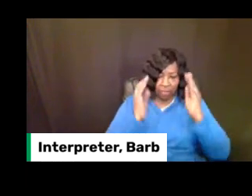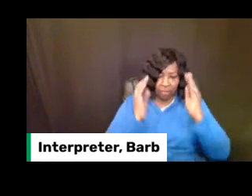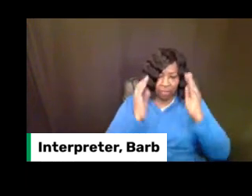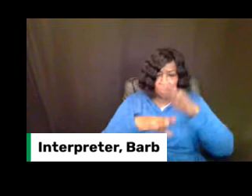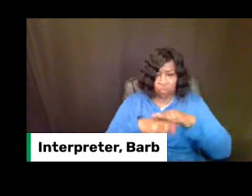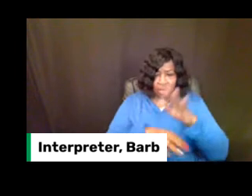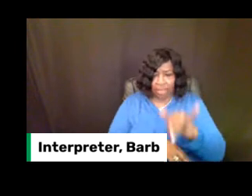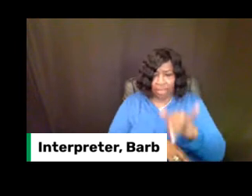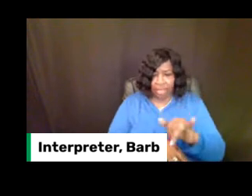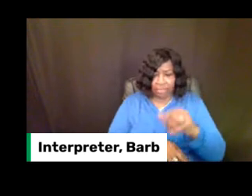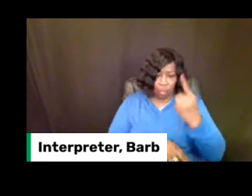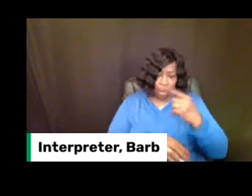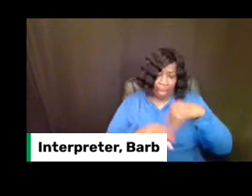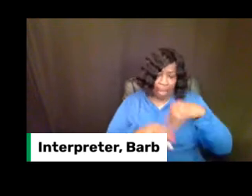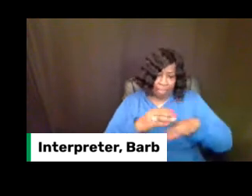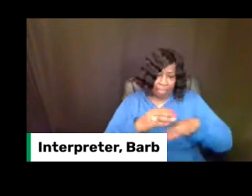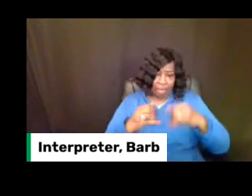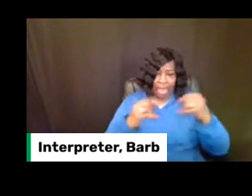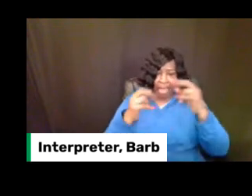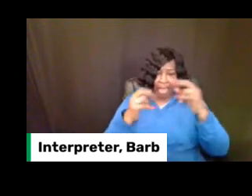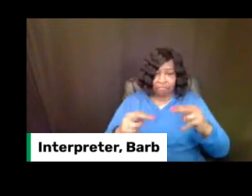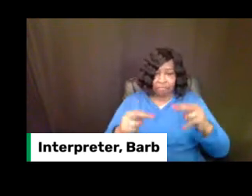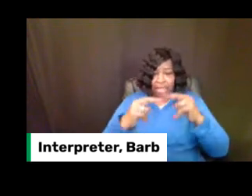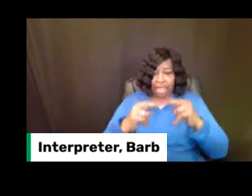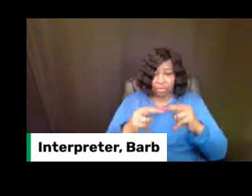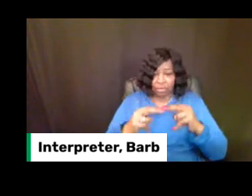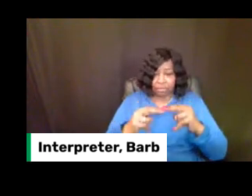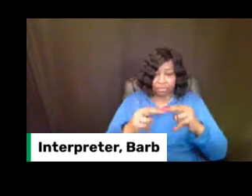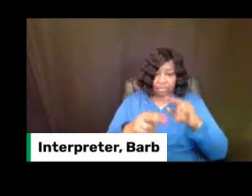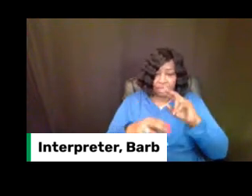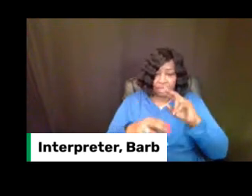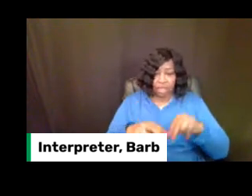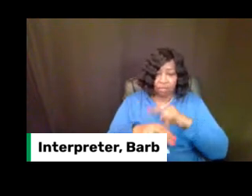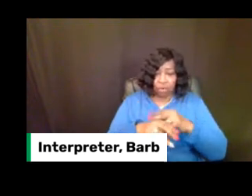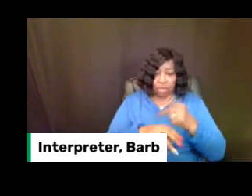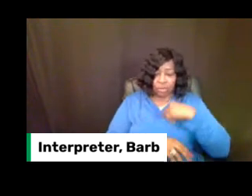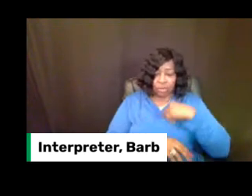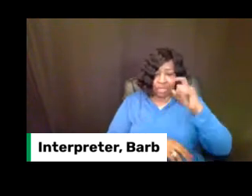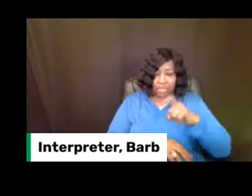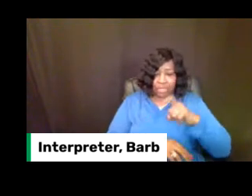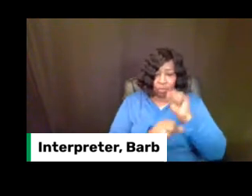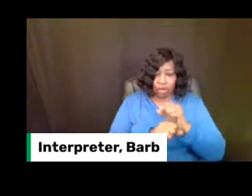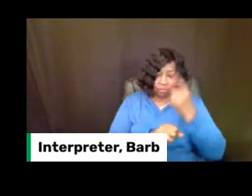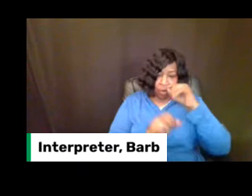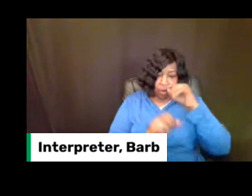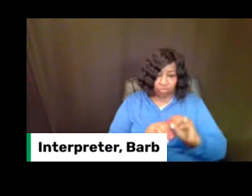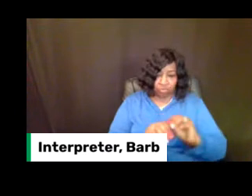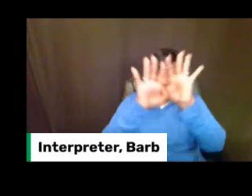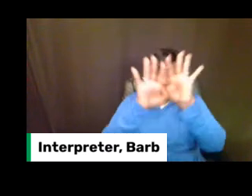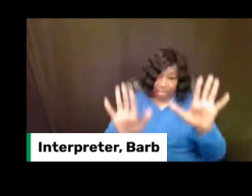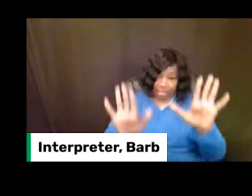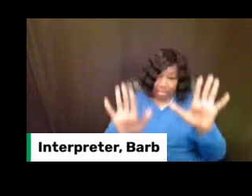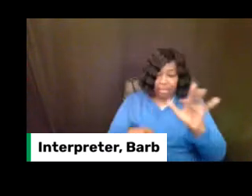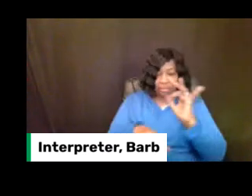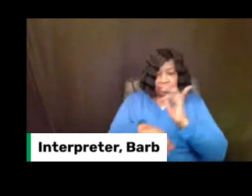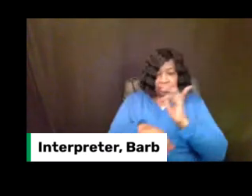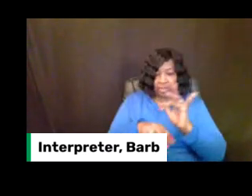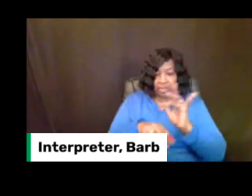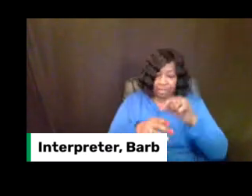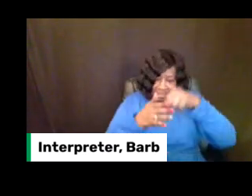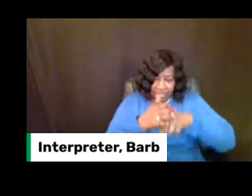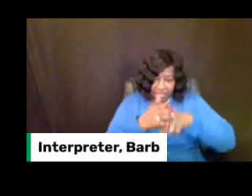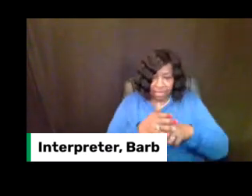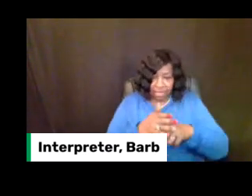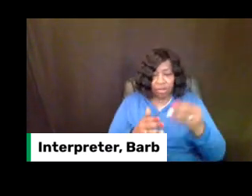that one bottom line value. We, of course, also need to work towards transparency and availability of detailed food purchasing data